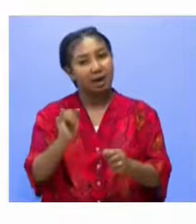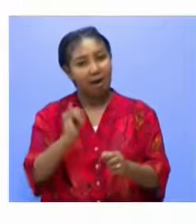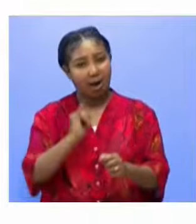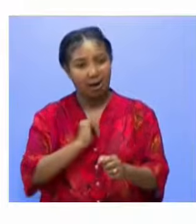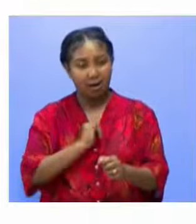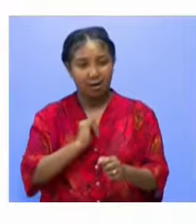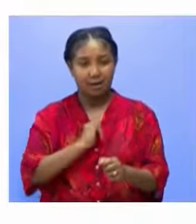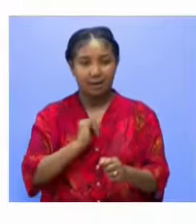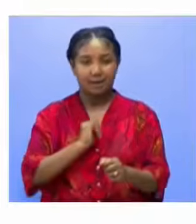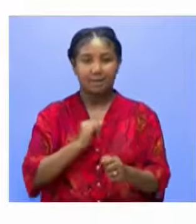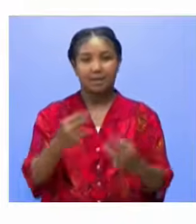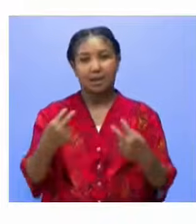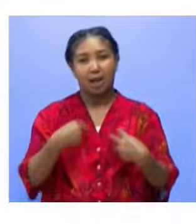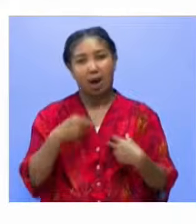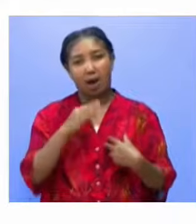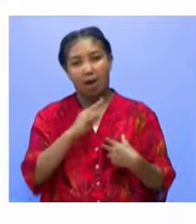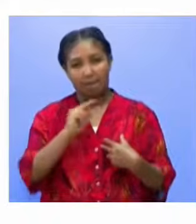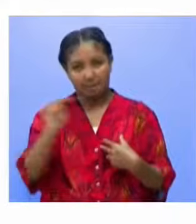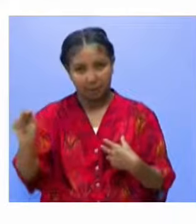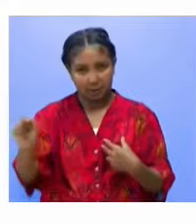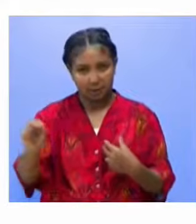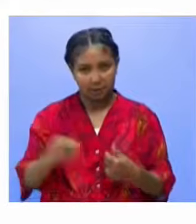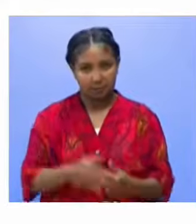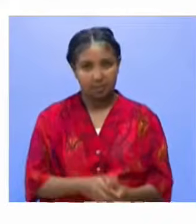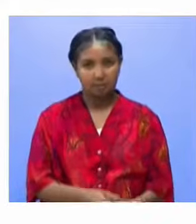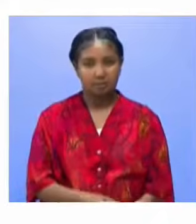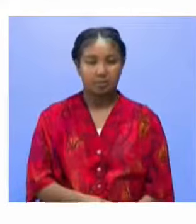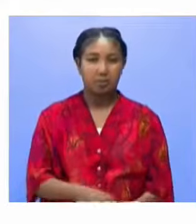I have been,